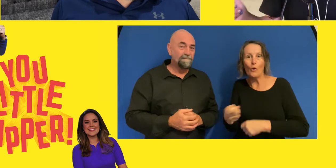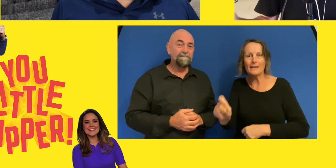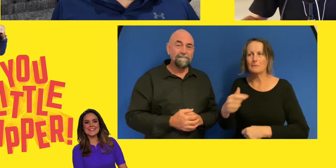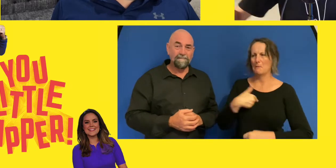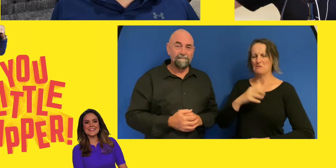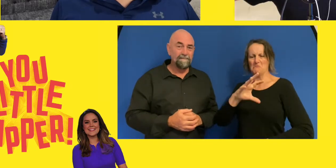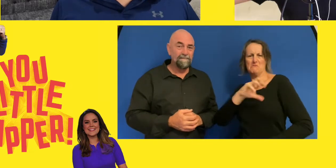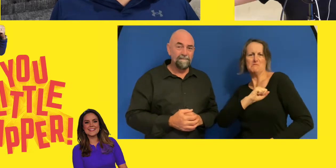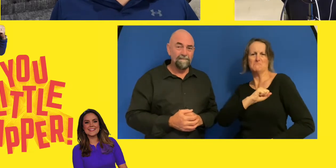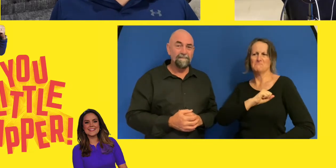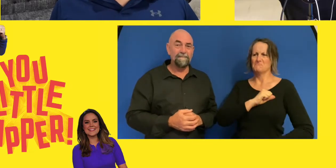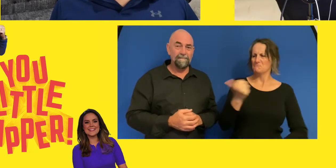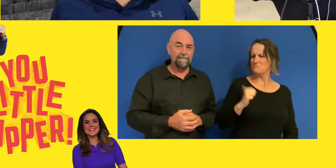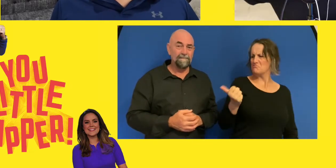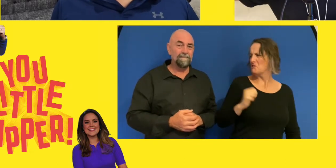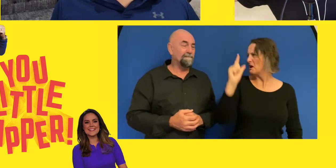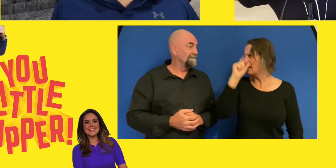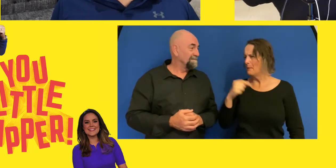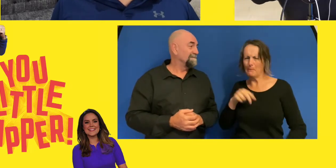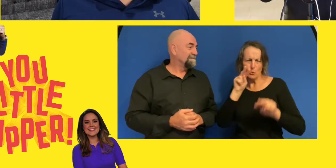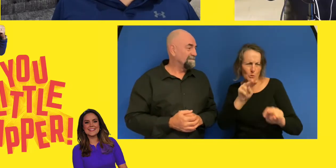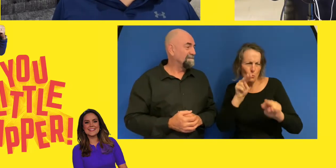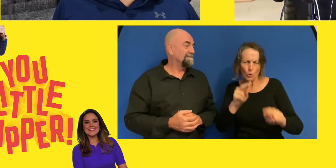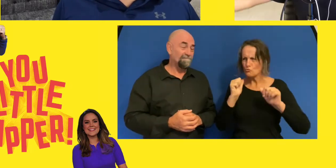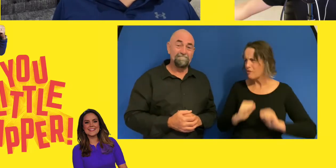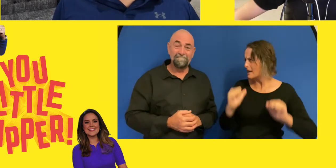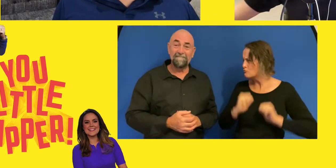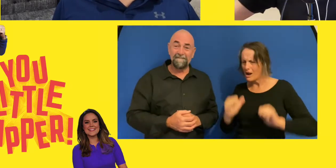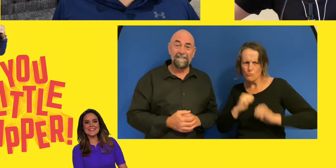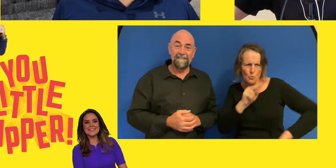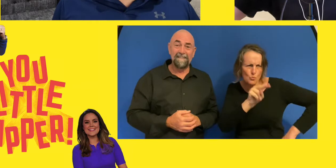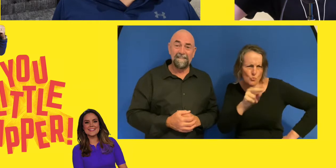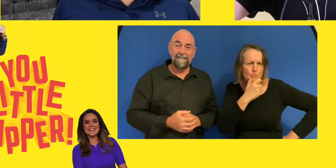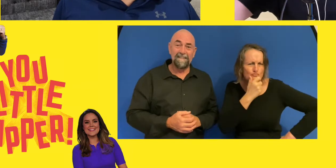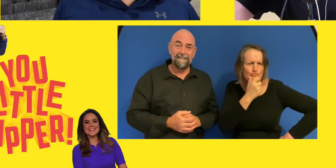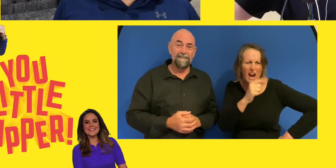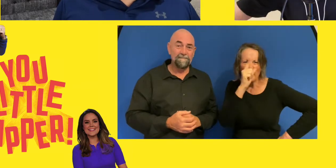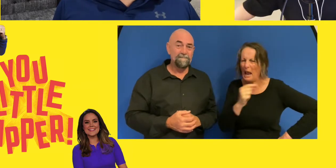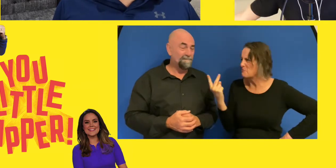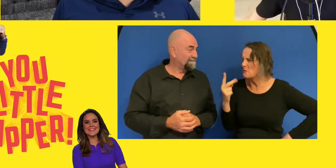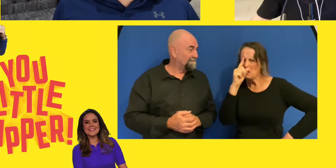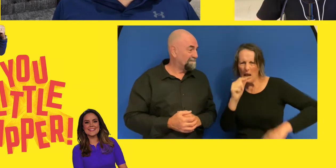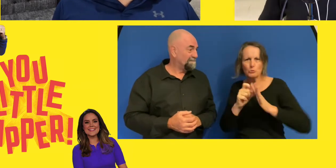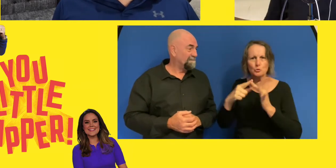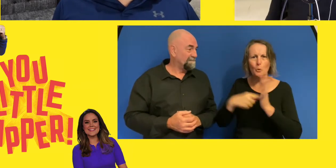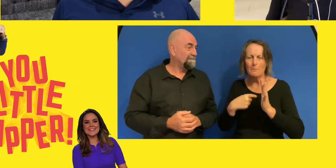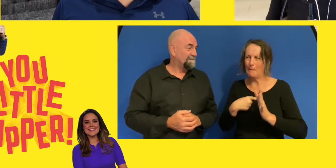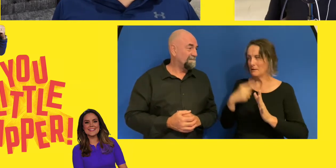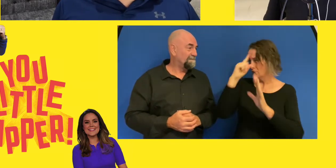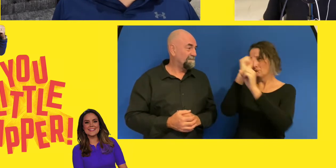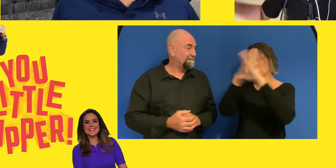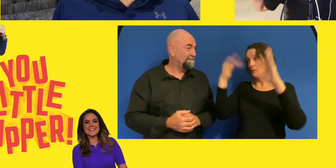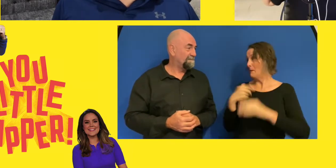the confidence. We've watched, all the highlight reels from every single Paralympic gold medalist sledge hockey team that there's ever been, and we know